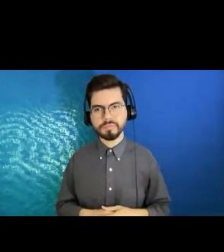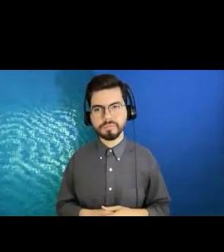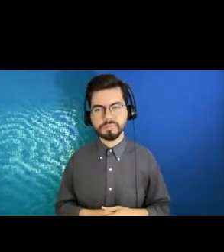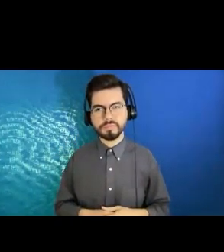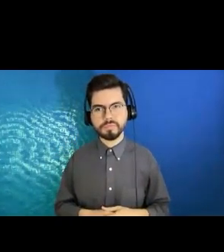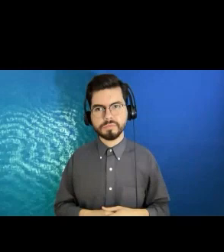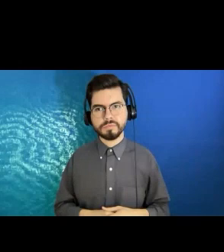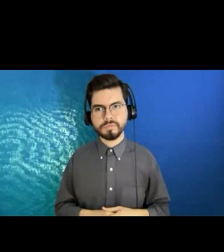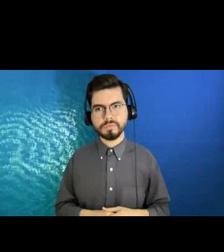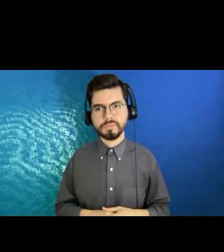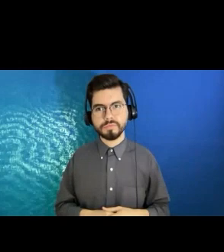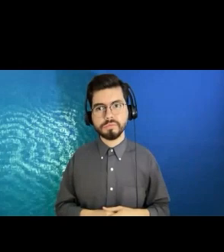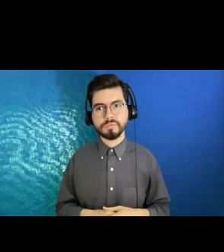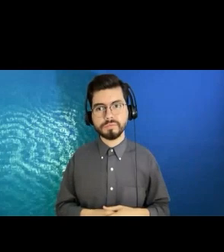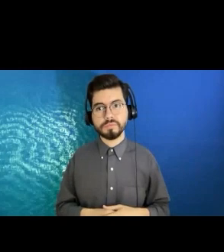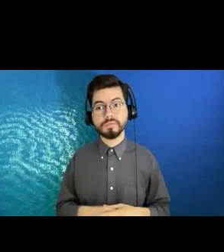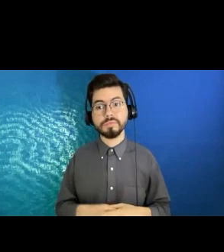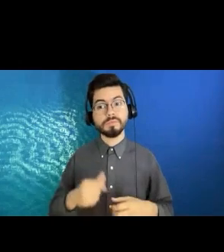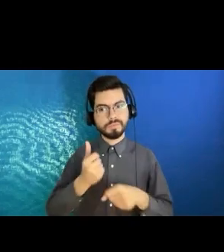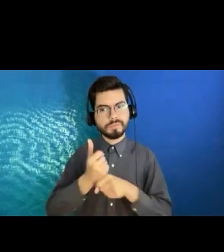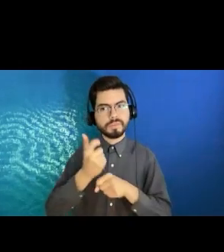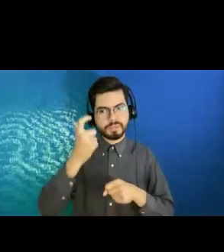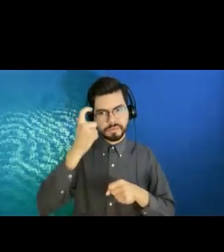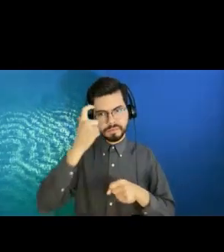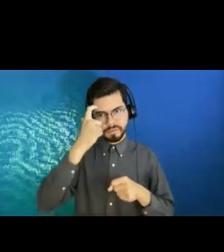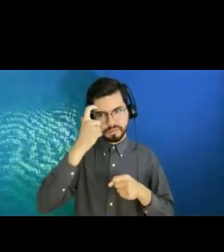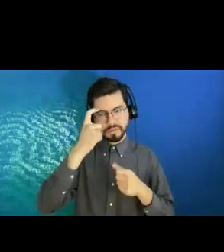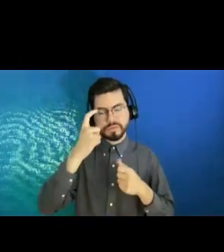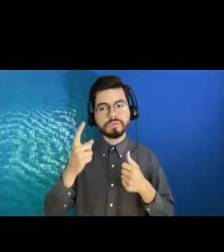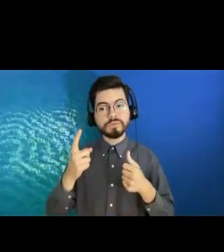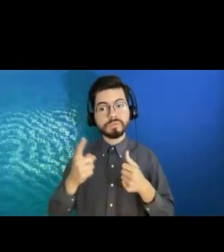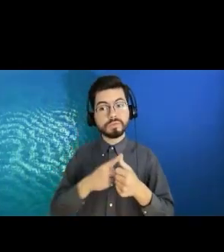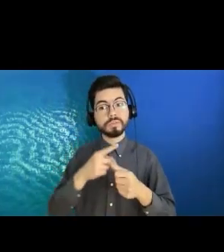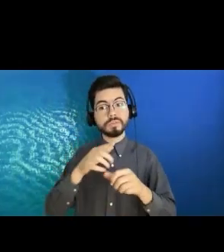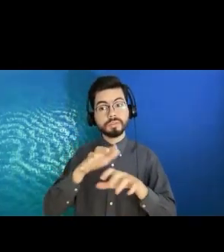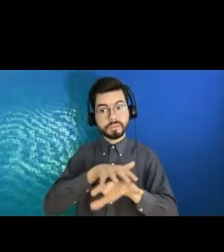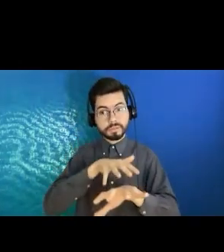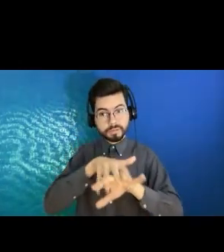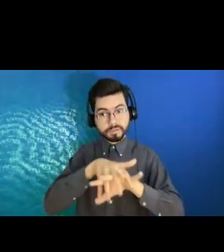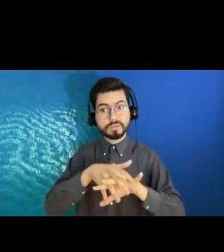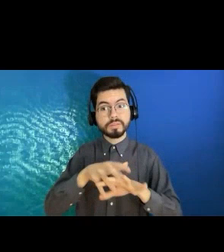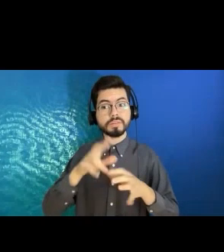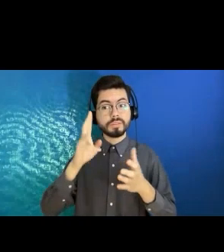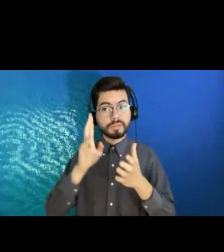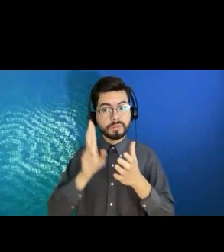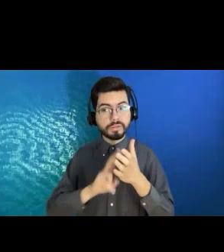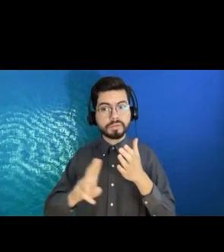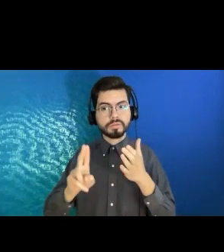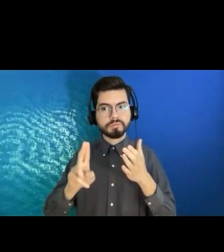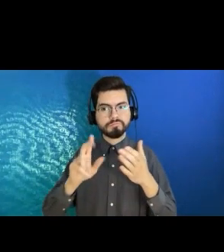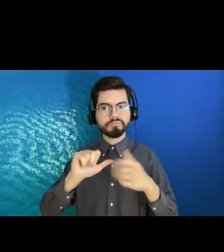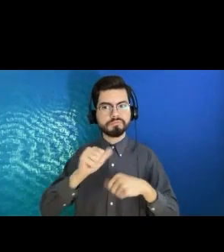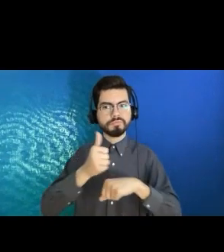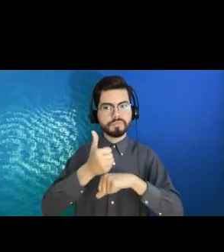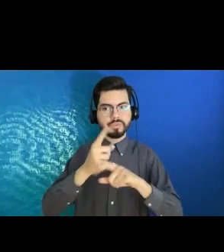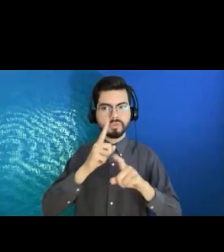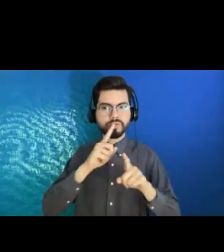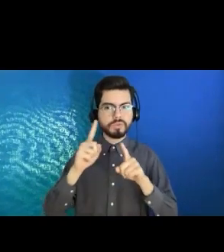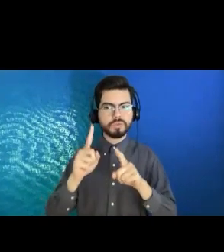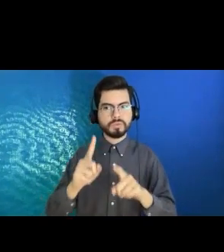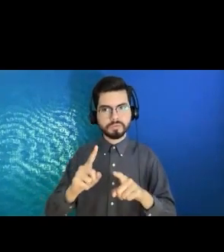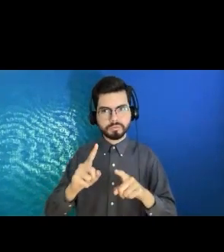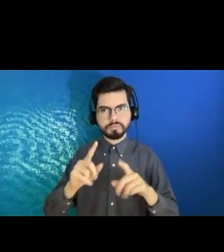It makes a lot of sense that the first Indigenous secretary would issue an order for restoring buffalo